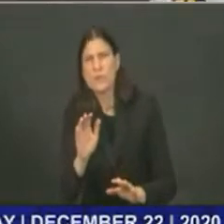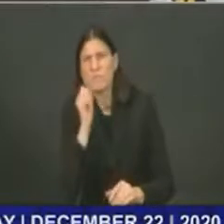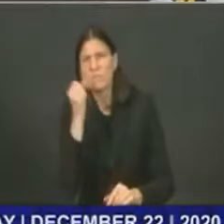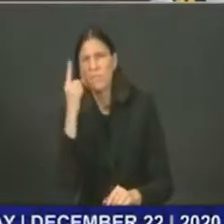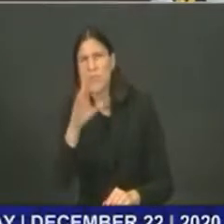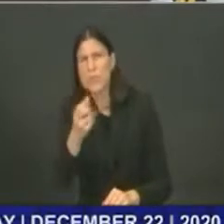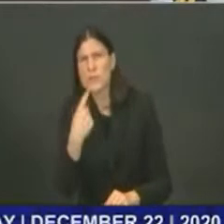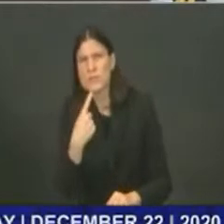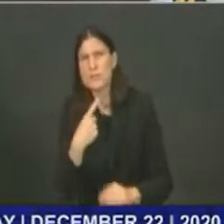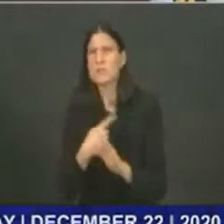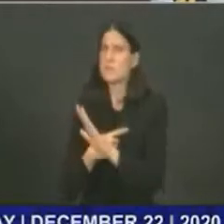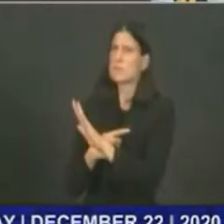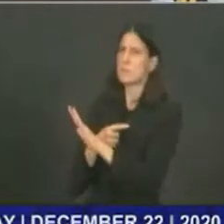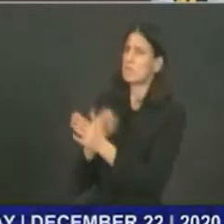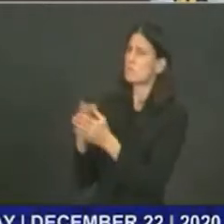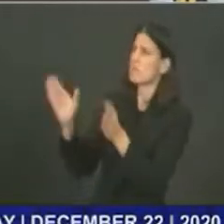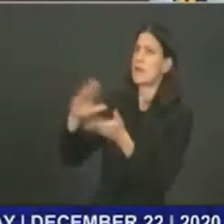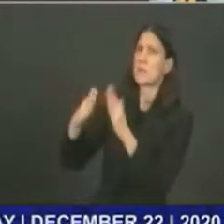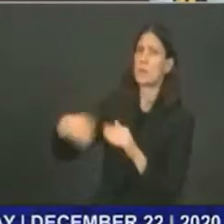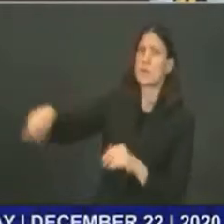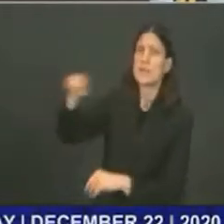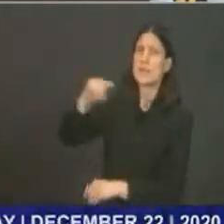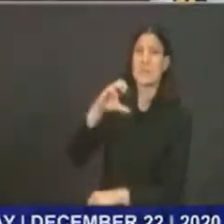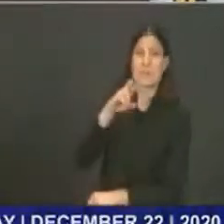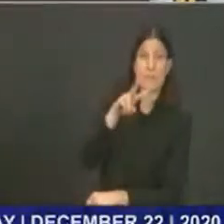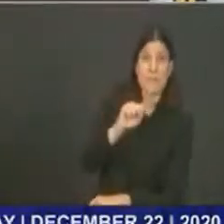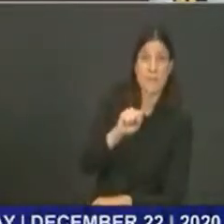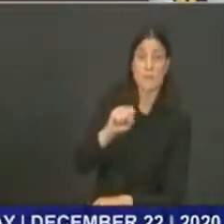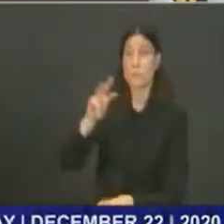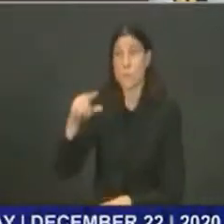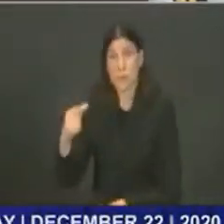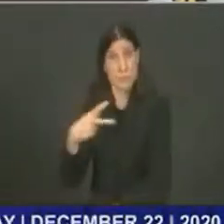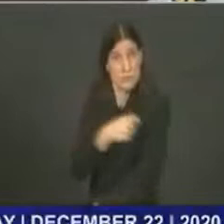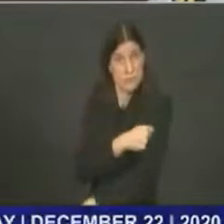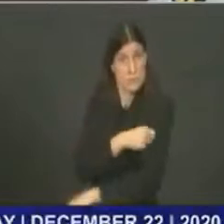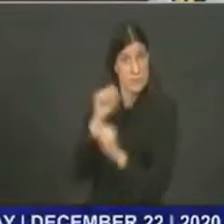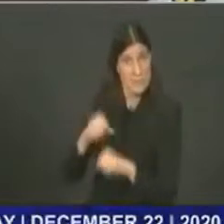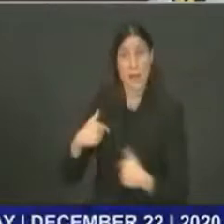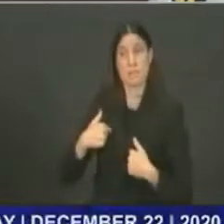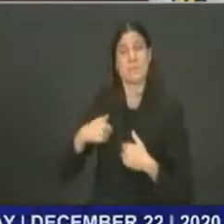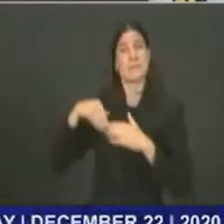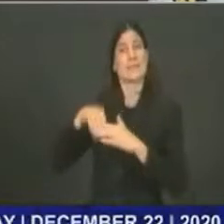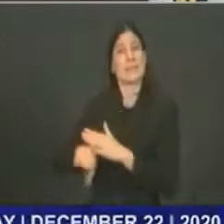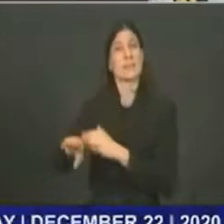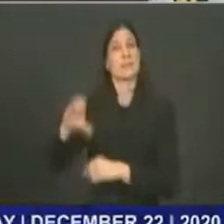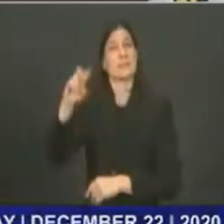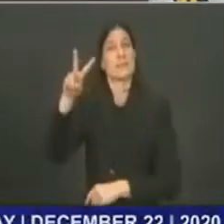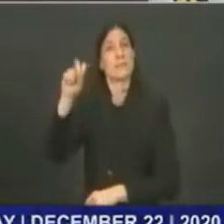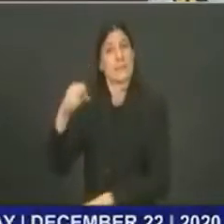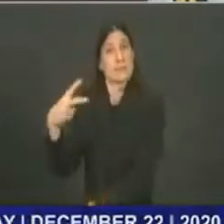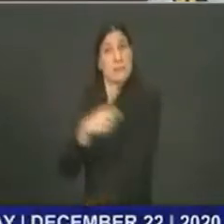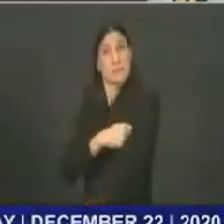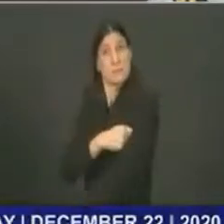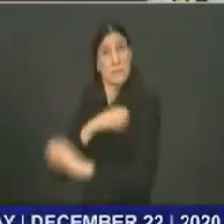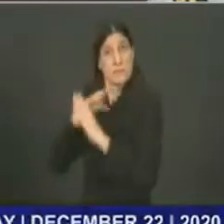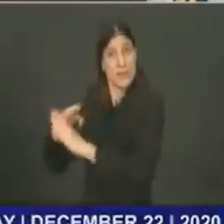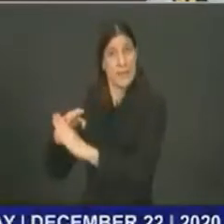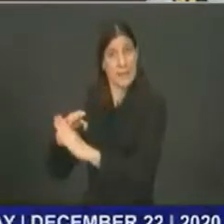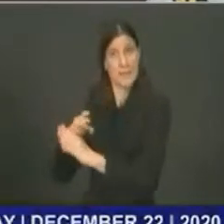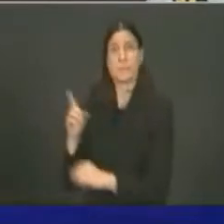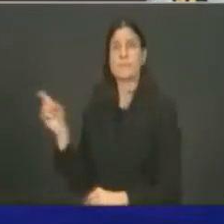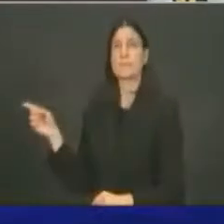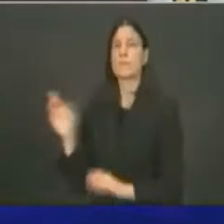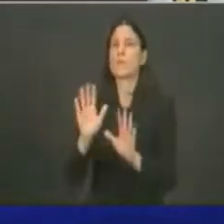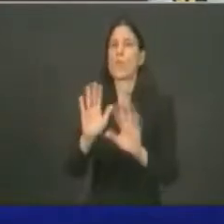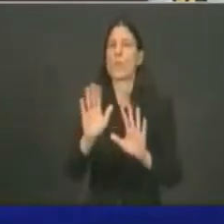we have all partnerships on the table. Once we get to the subsequent phases where we need to vaccinate